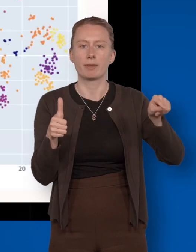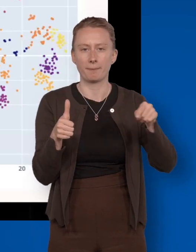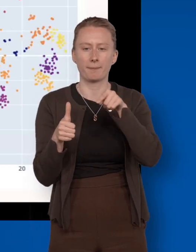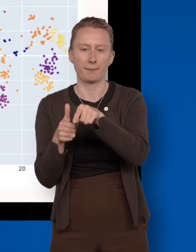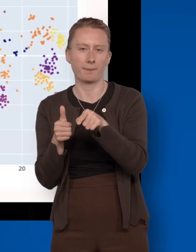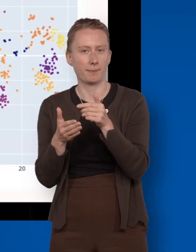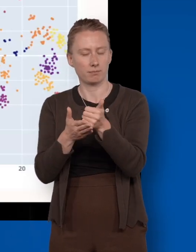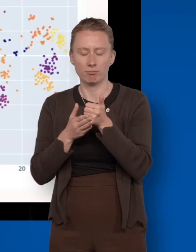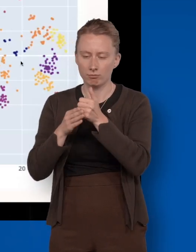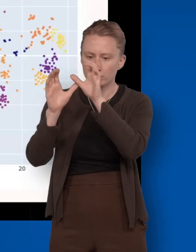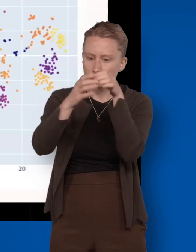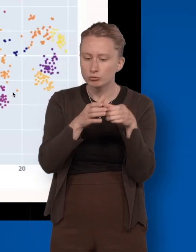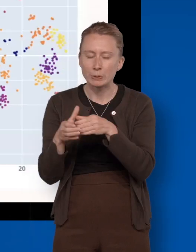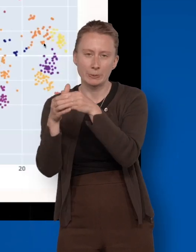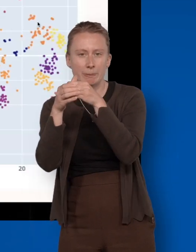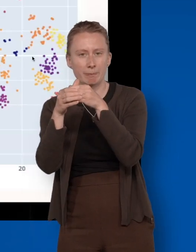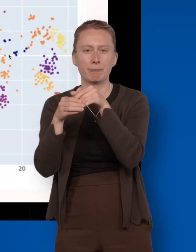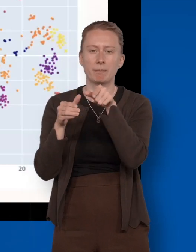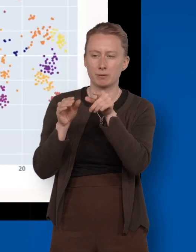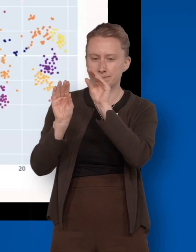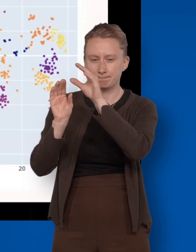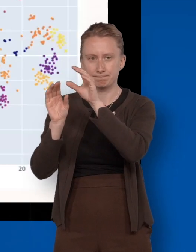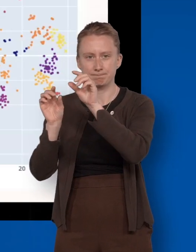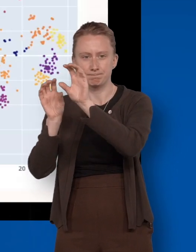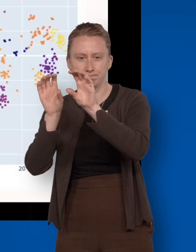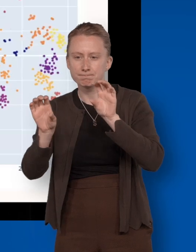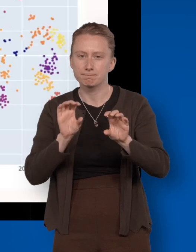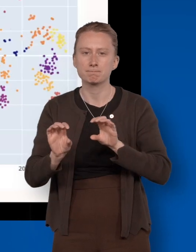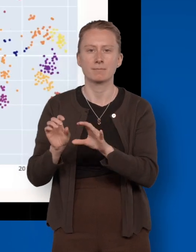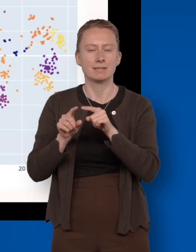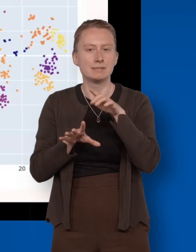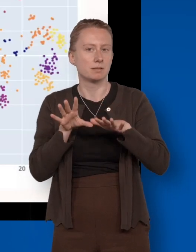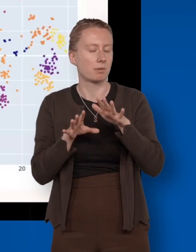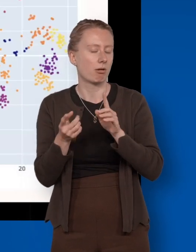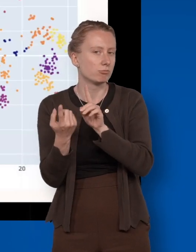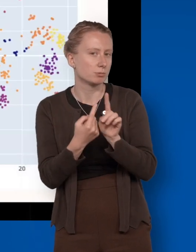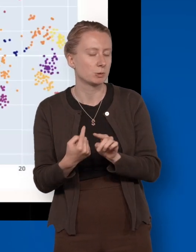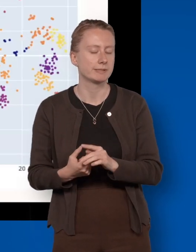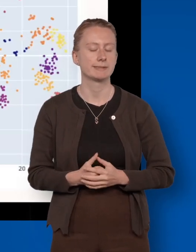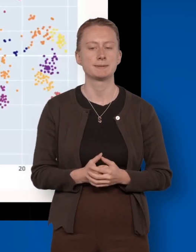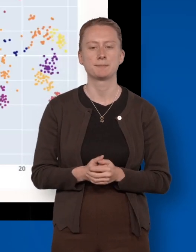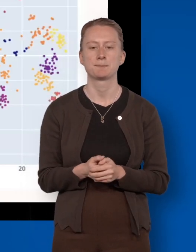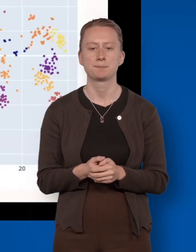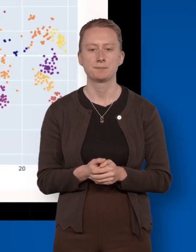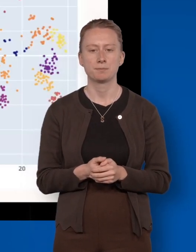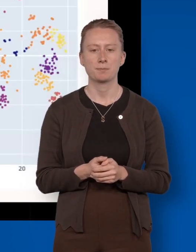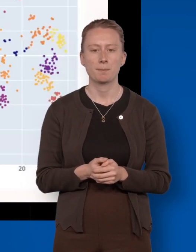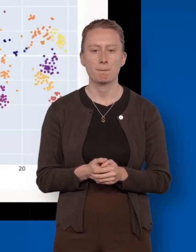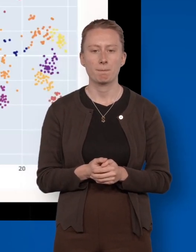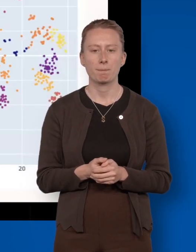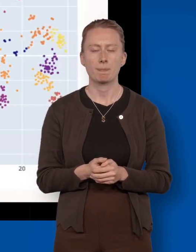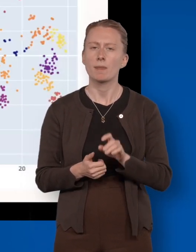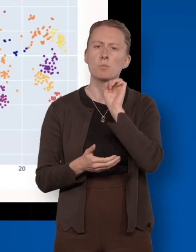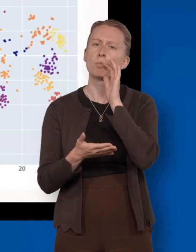dots into clusters of similar types of responses. And this is not always going to be foolproof. It might have to